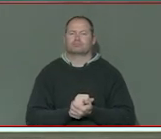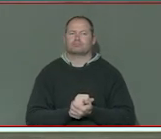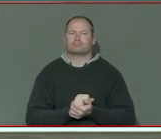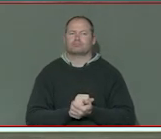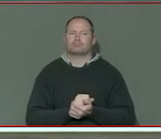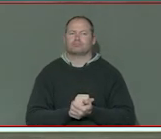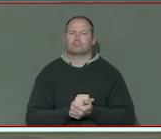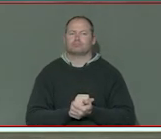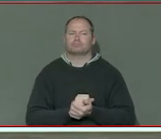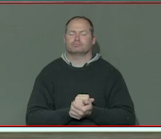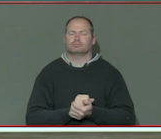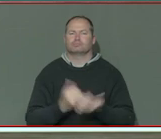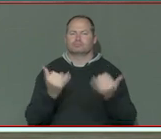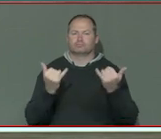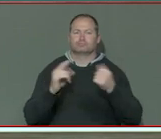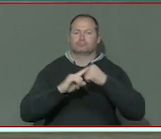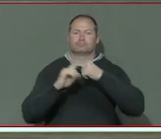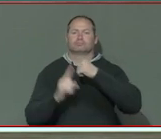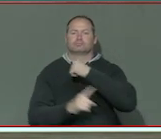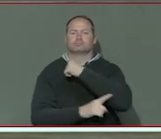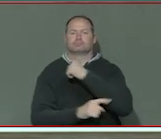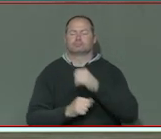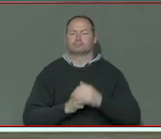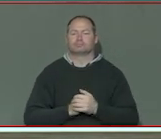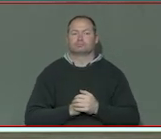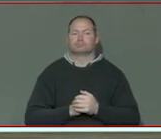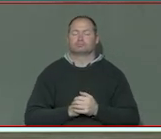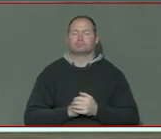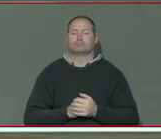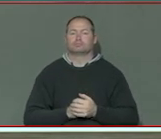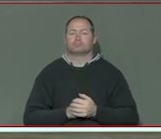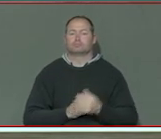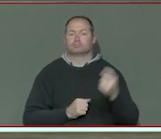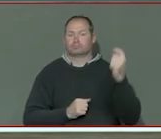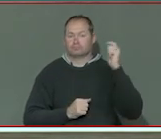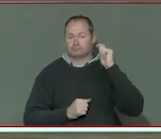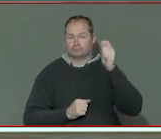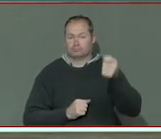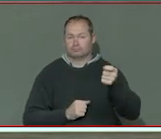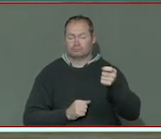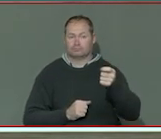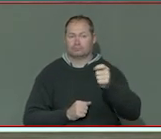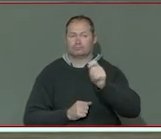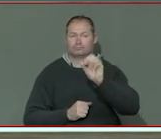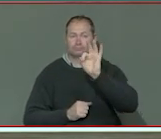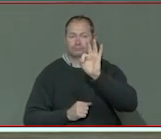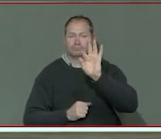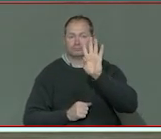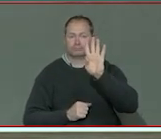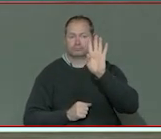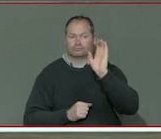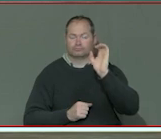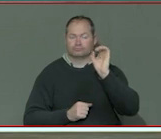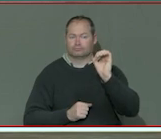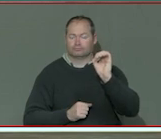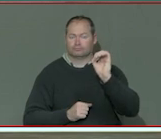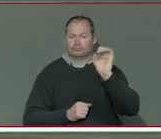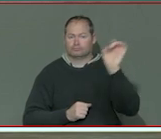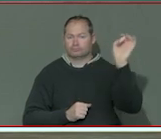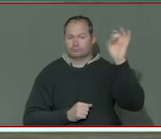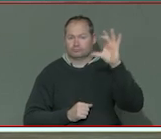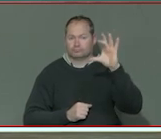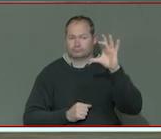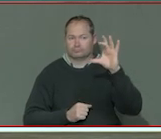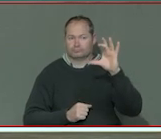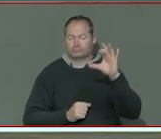And then the last one, a payment for 340 Rand issued to Starbuck and Key was correctly recorded